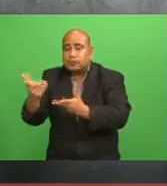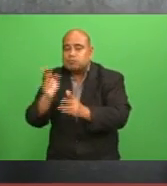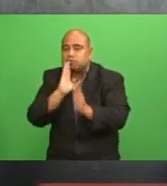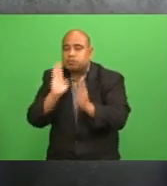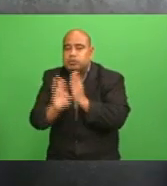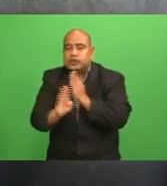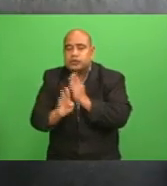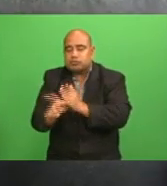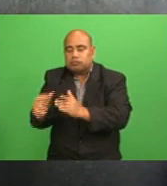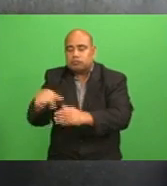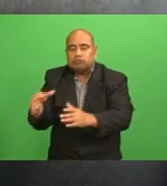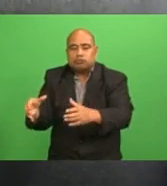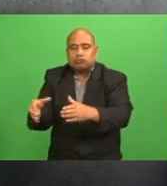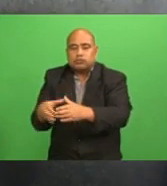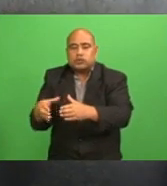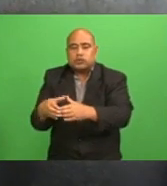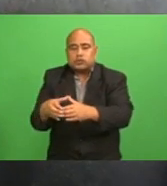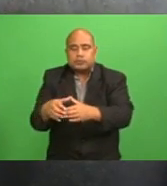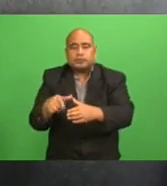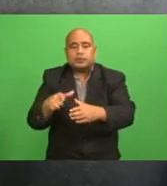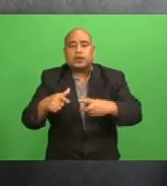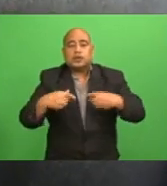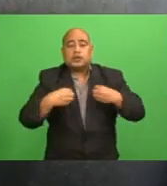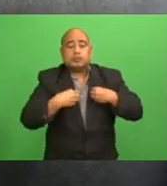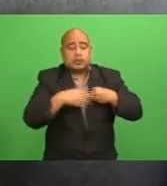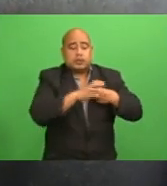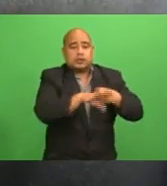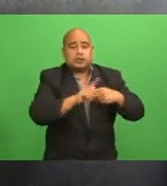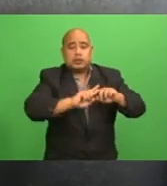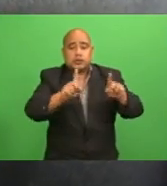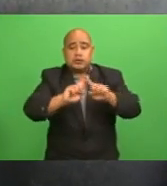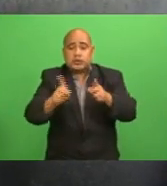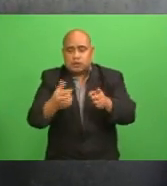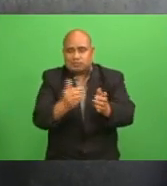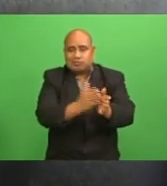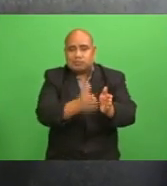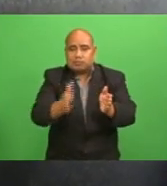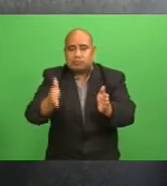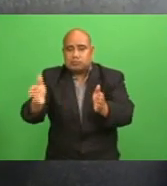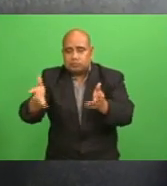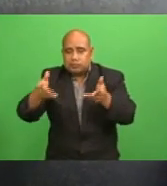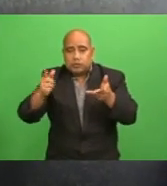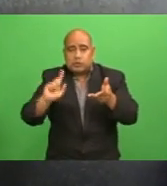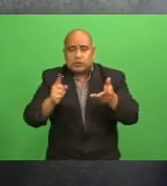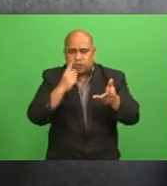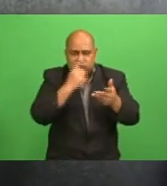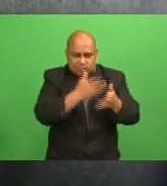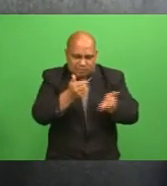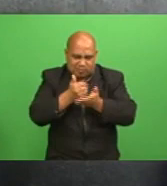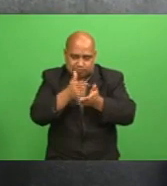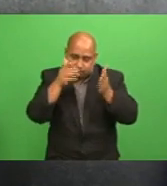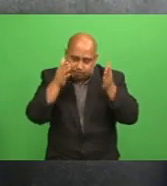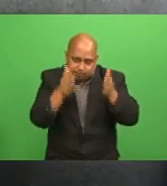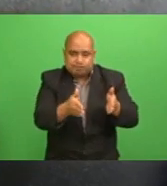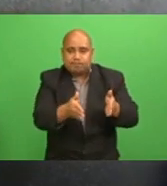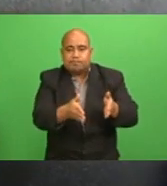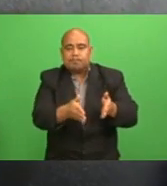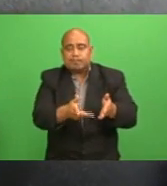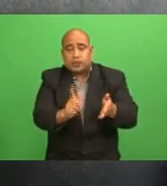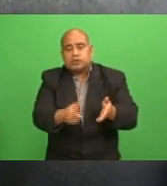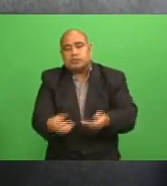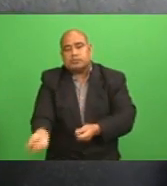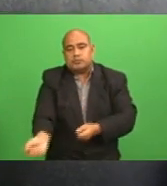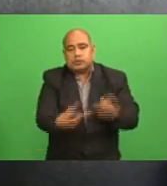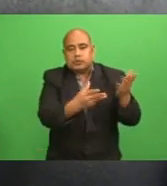industries. So we're looking at how we can support some of the the submissions that really